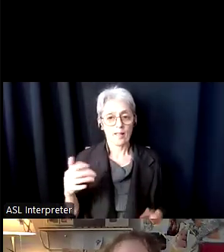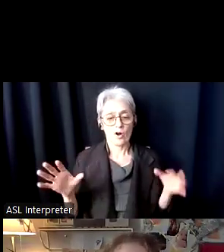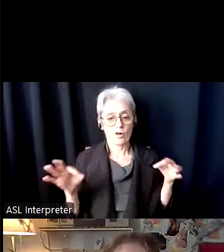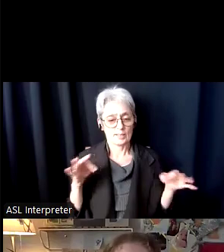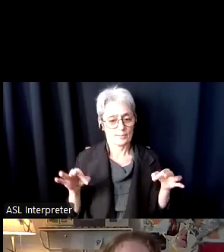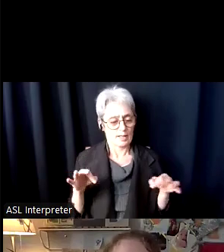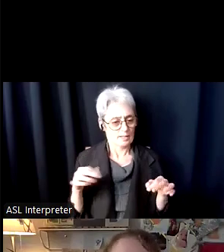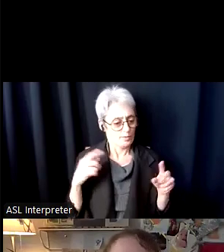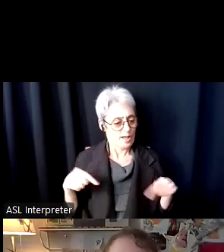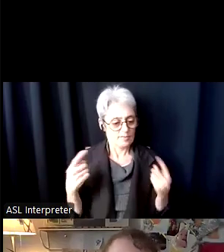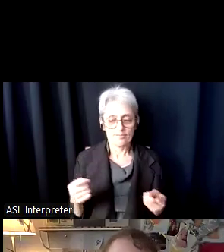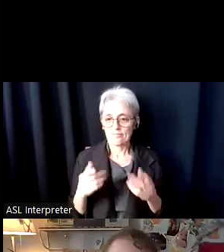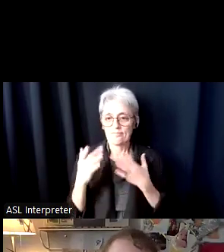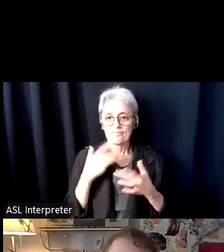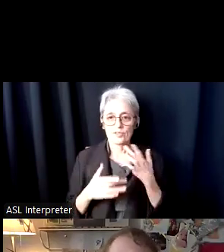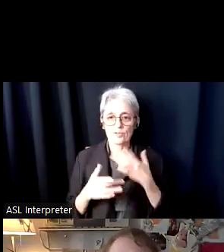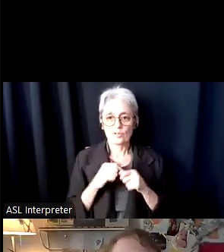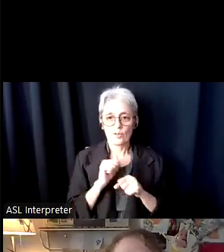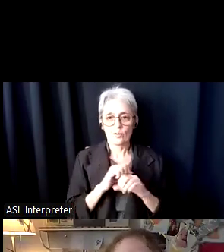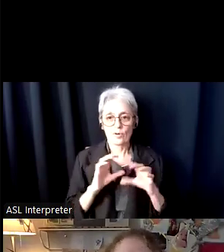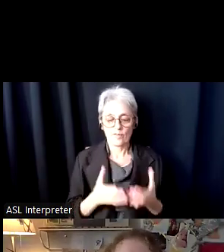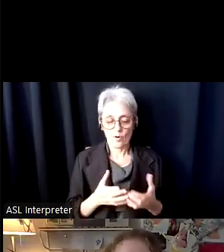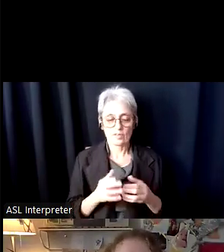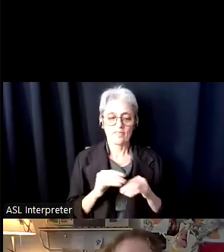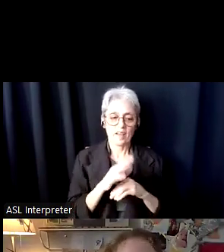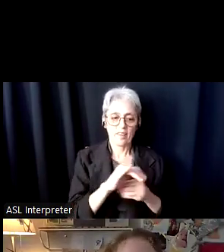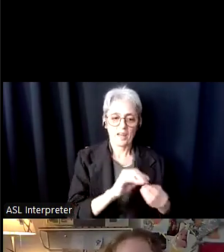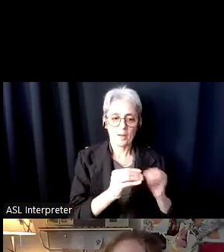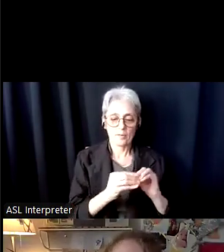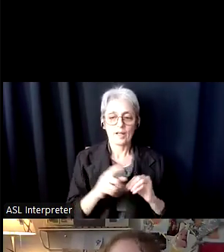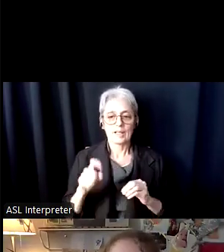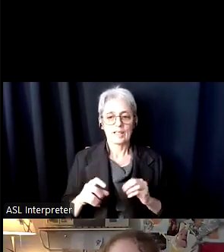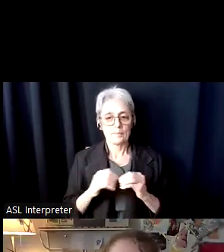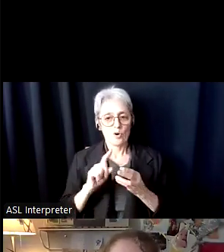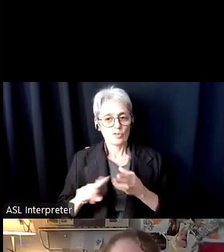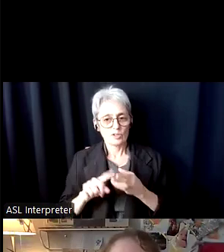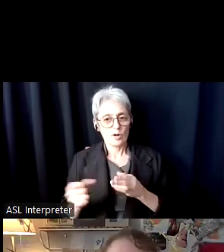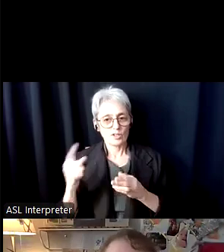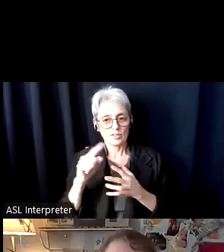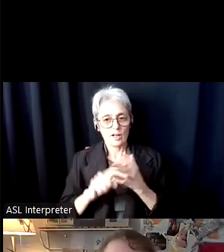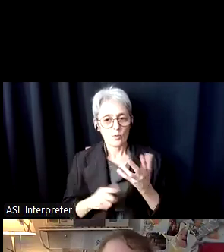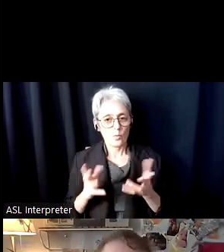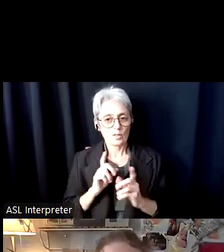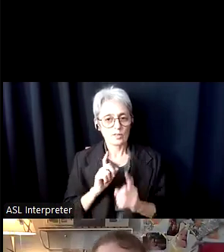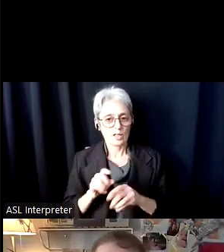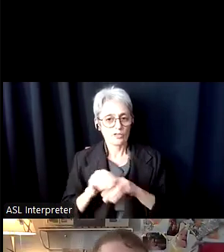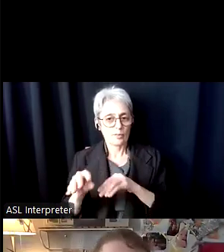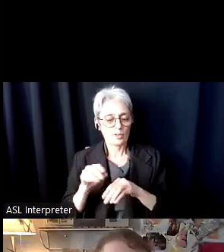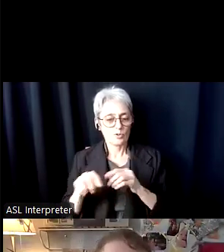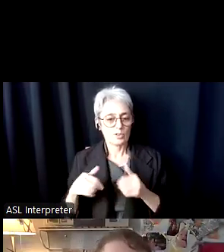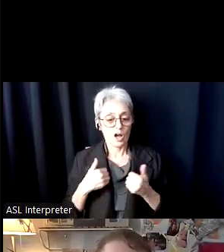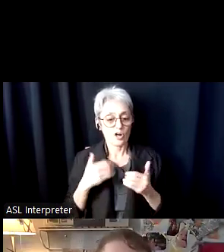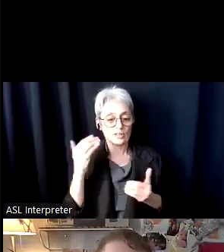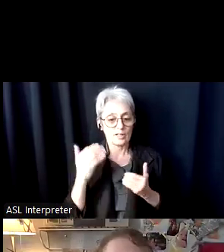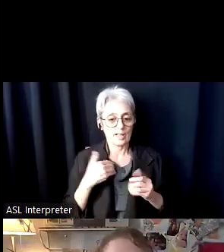workforce shortages that contribute to these numbers, but additional research is needed to understand the factors that contribute to younger adults having a different experience